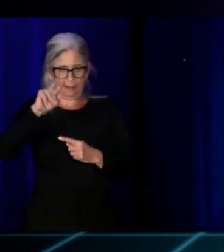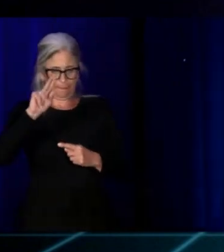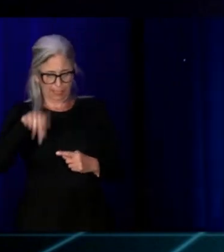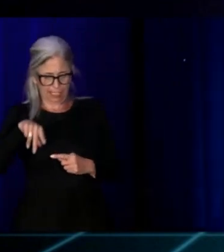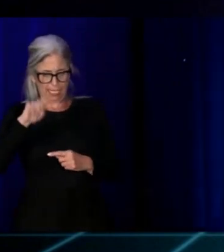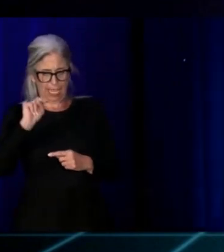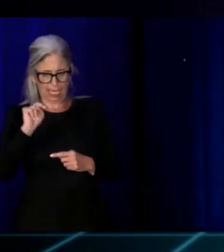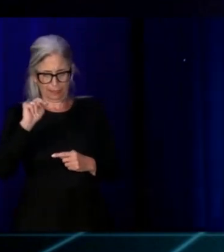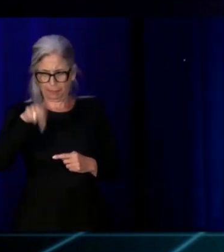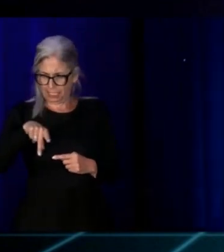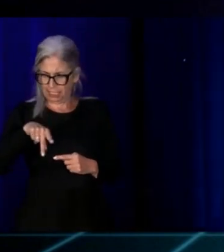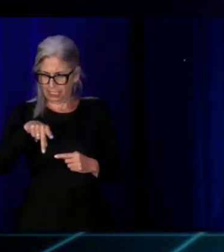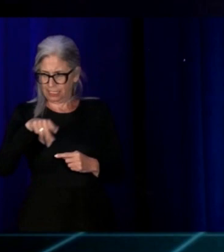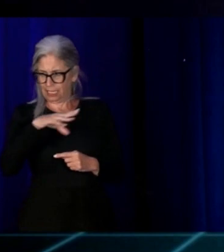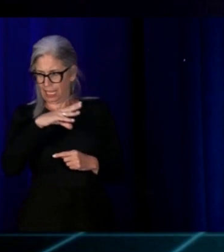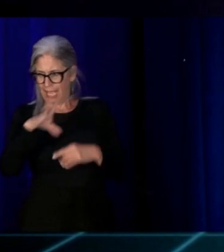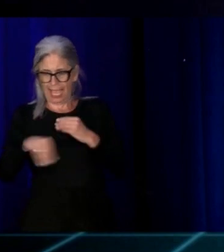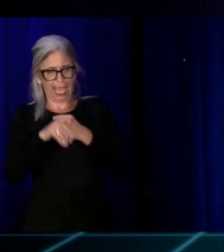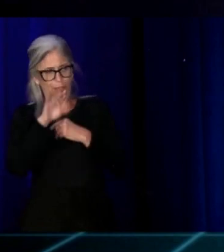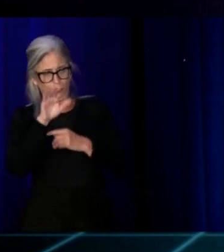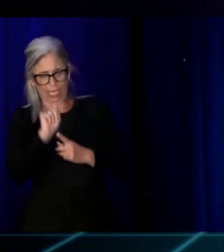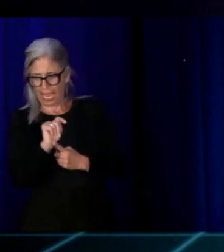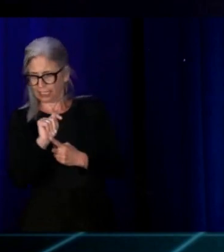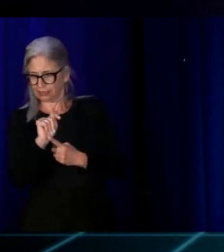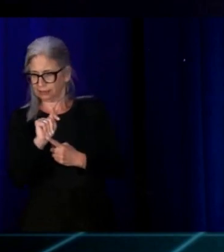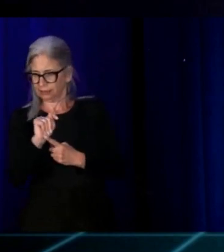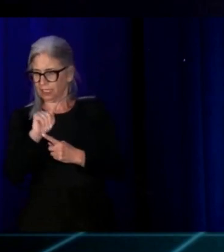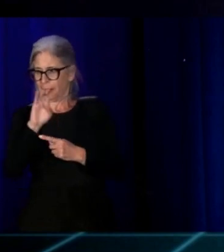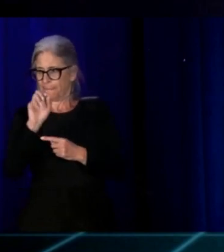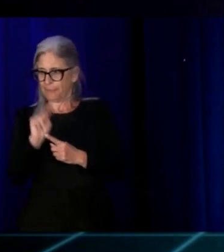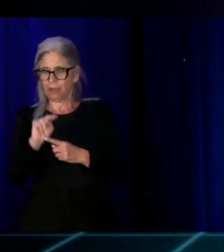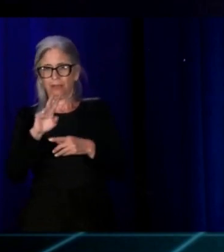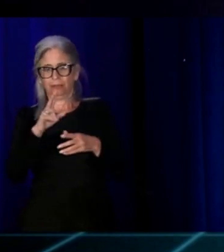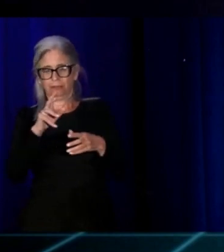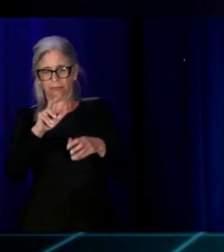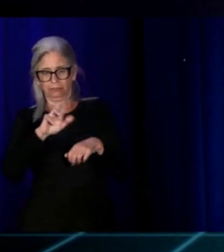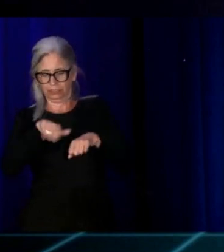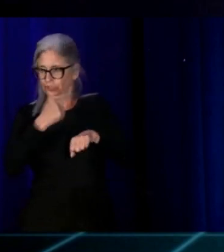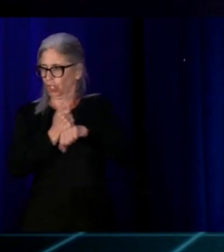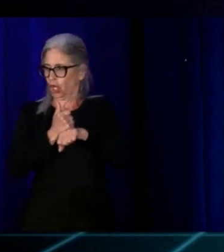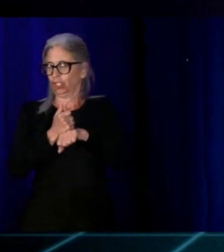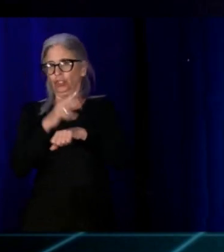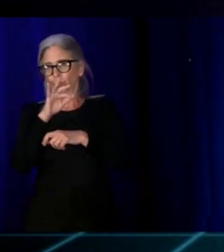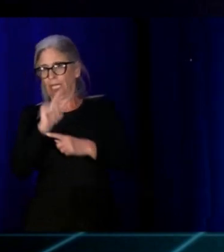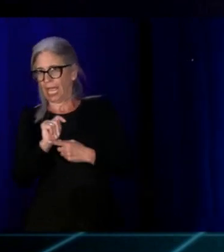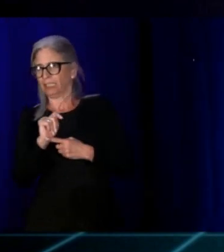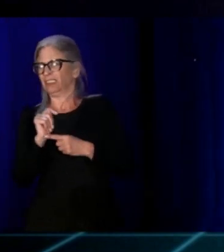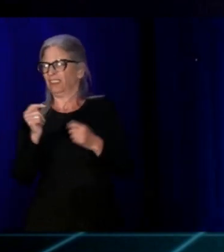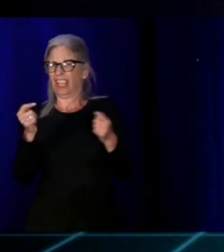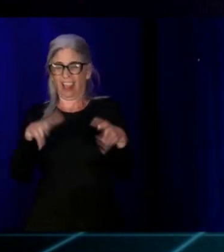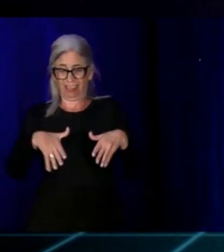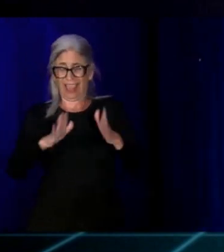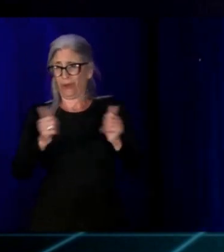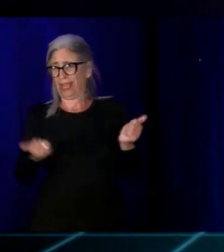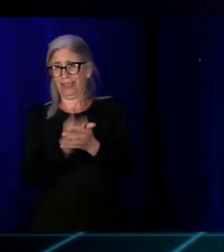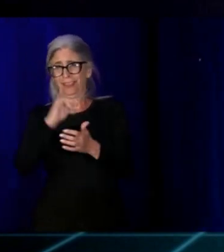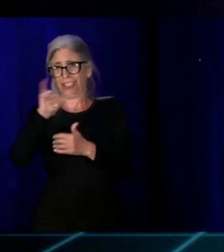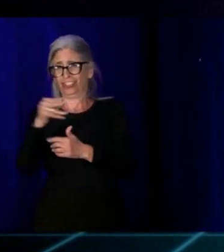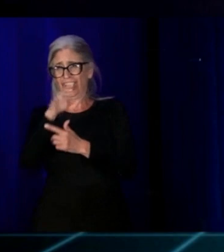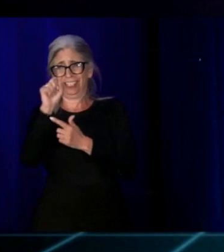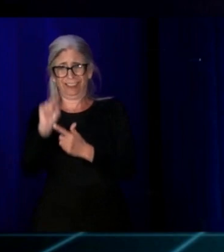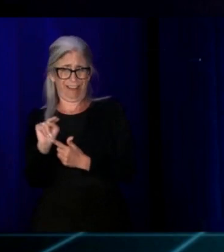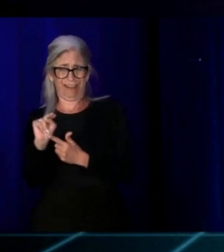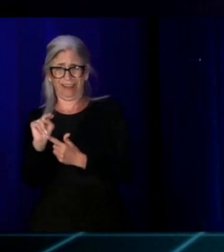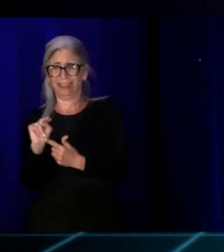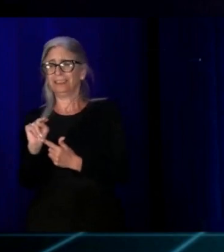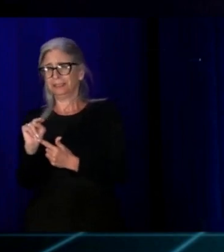pnpm add React. If you're a hipster, you could use bun. So they allow anything in JSON now, believe it or not. Well, I'm just gonna